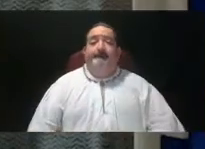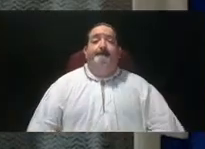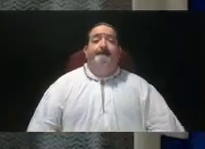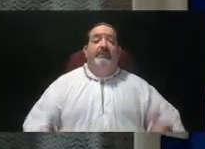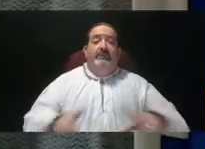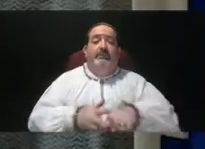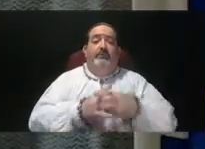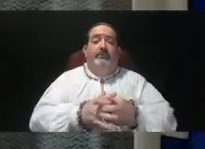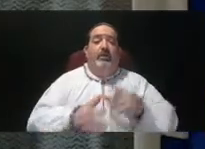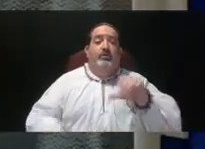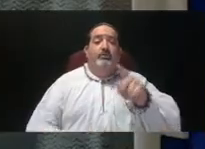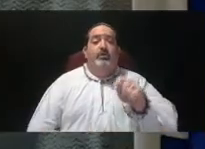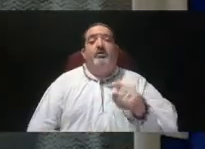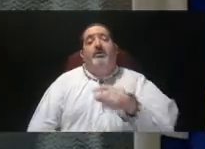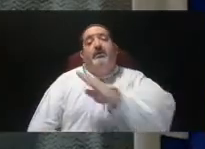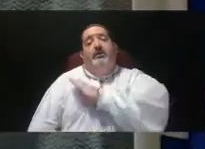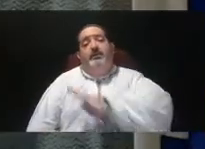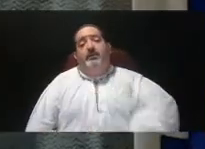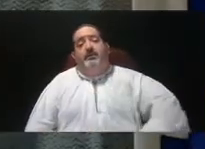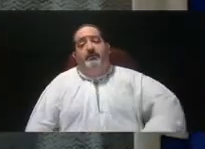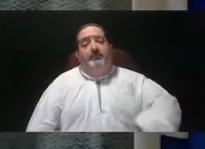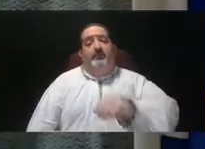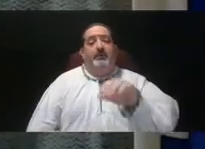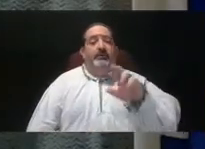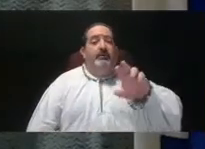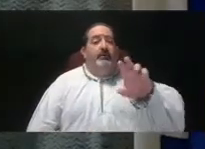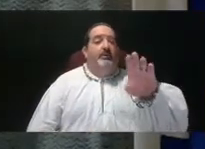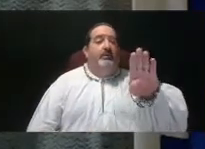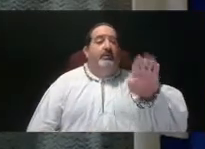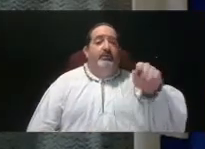Here opens the court of their Excellencies Bjorn and Rasheen.